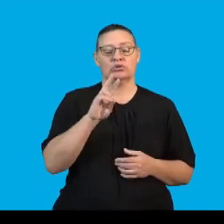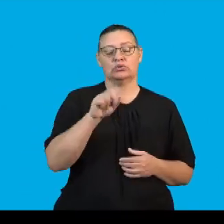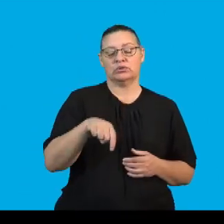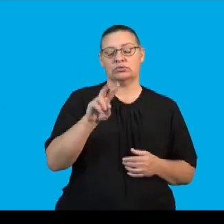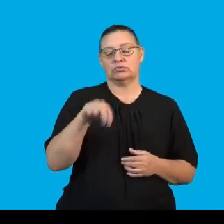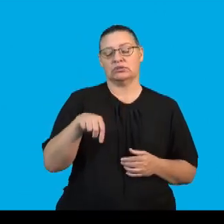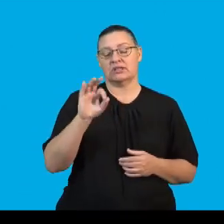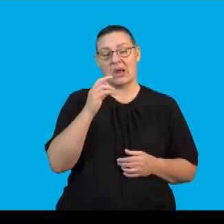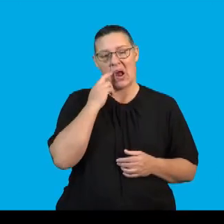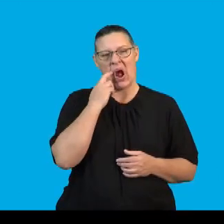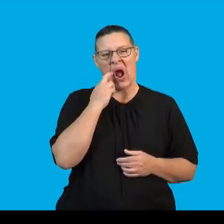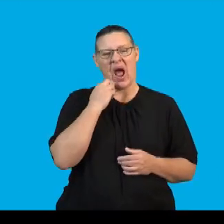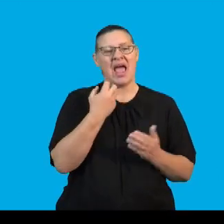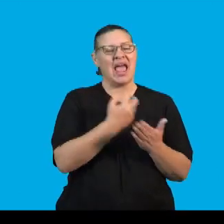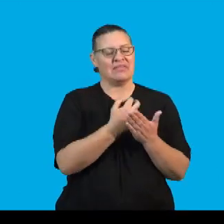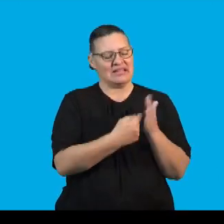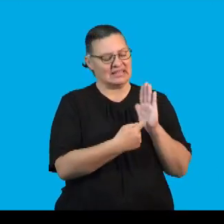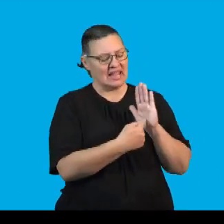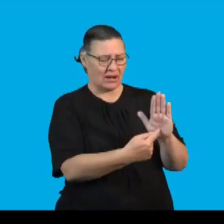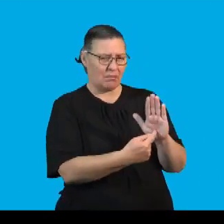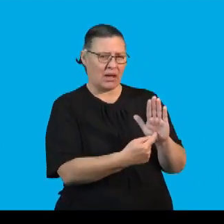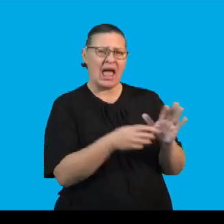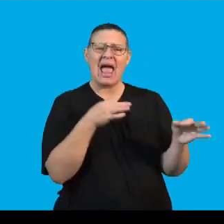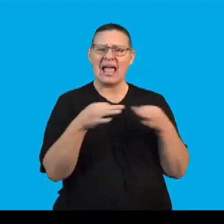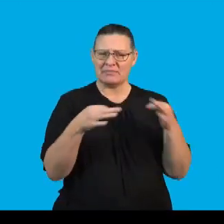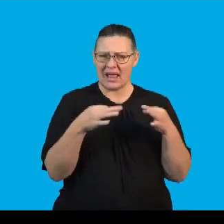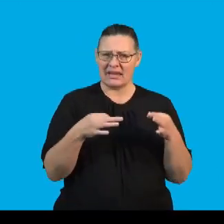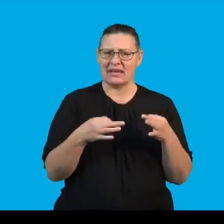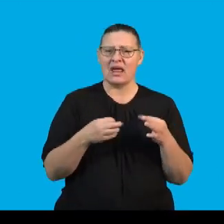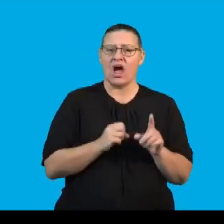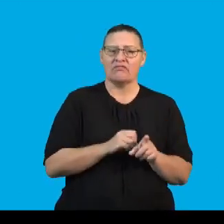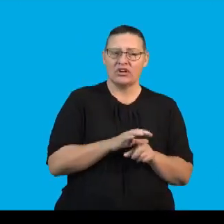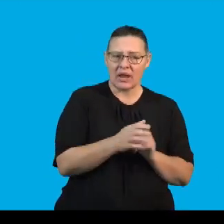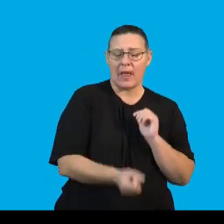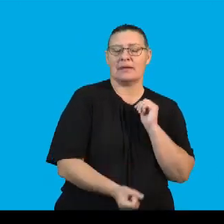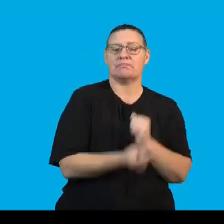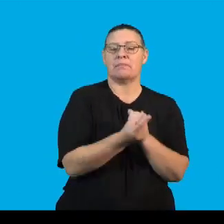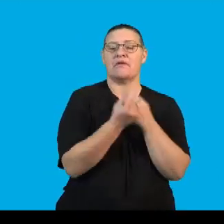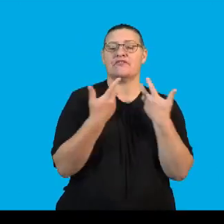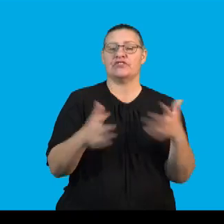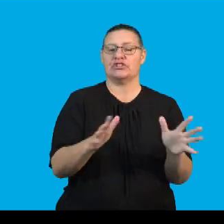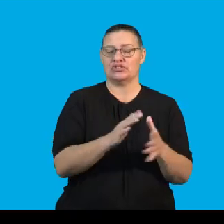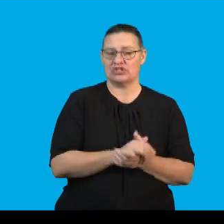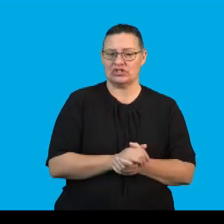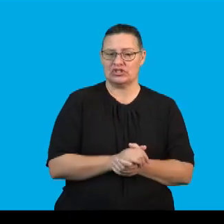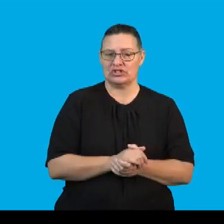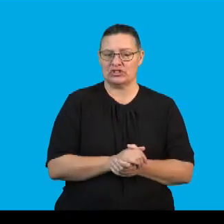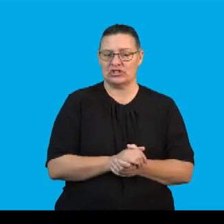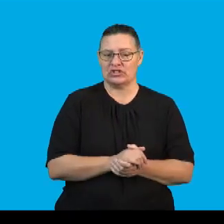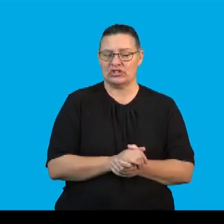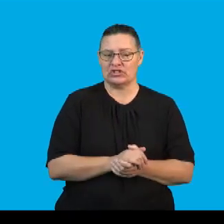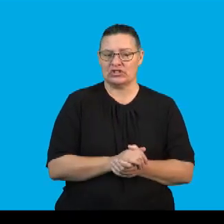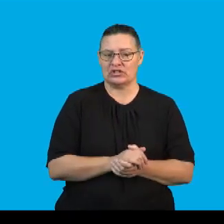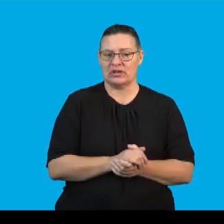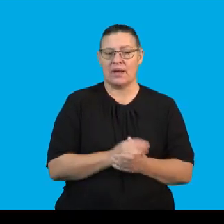2.3. Explain evidence from the diagram which indicates that fertilization took place. So it means